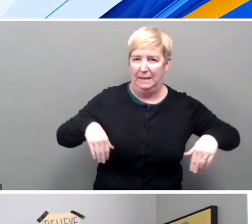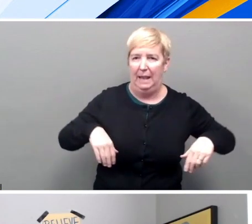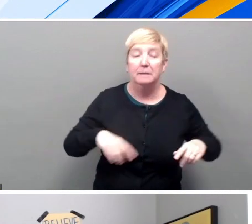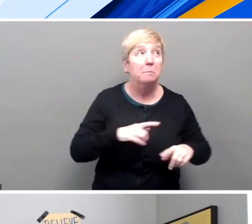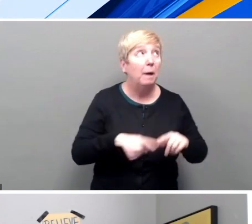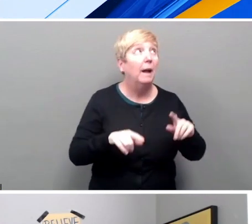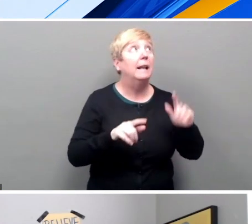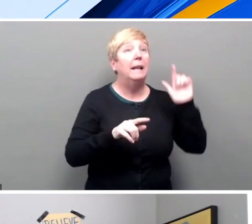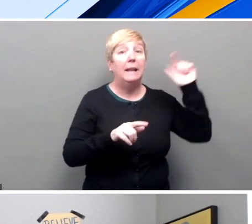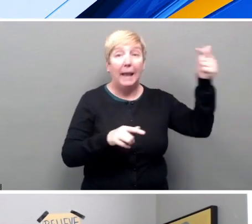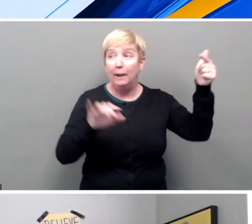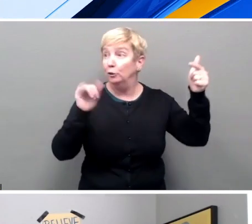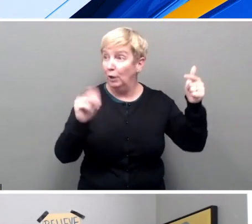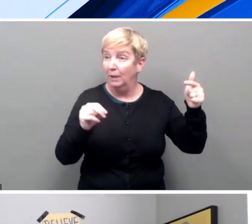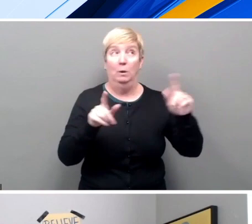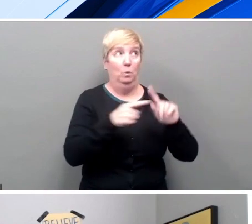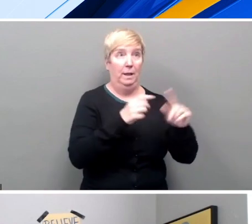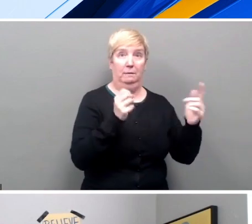session. Thanks.